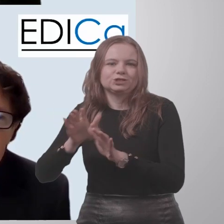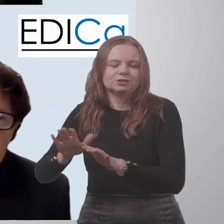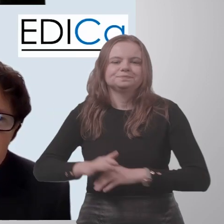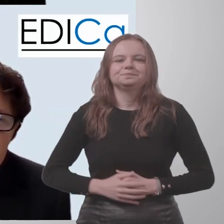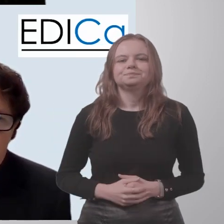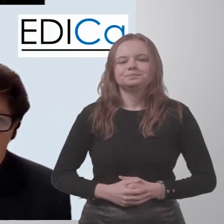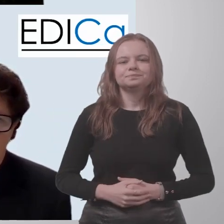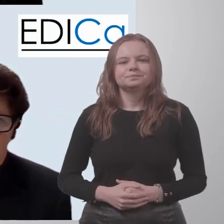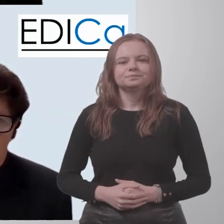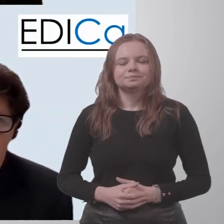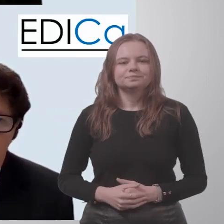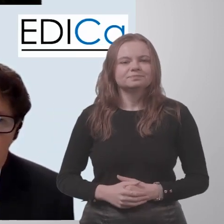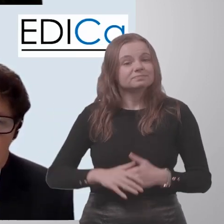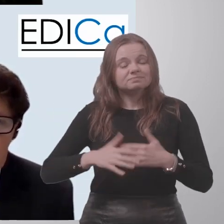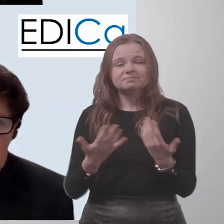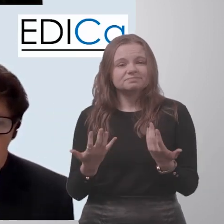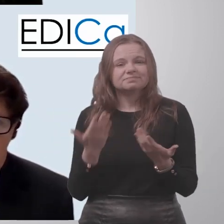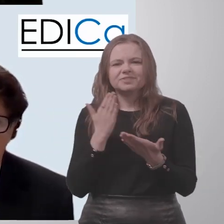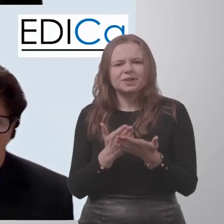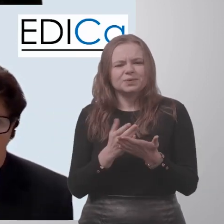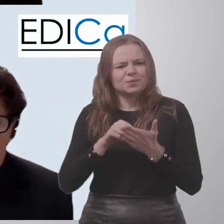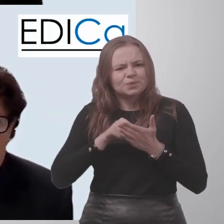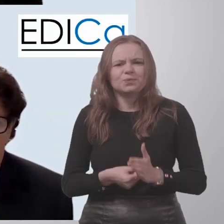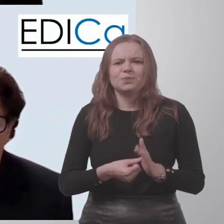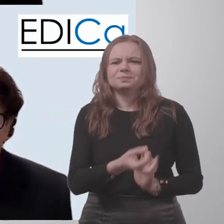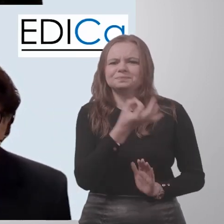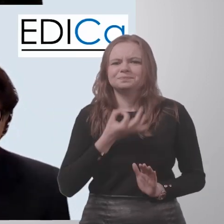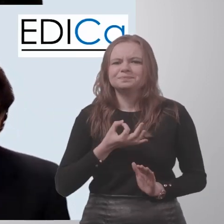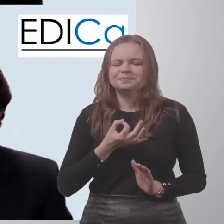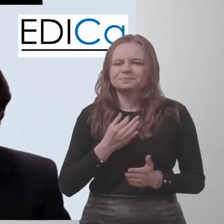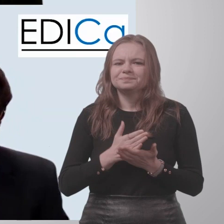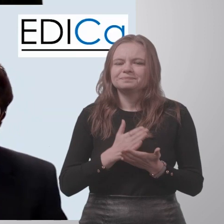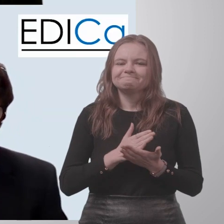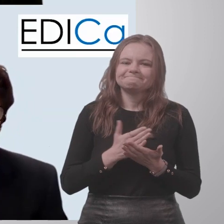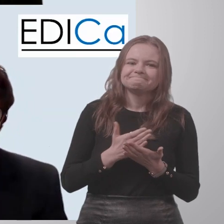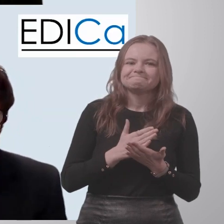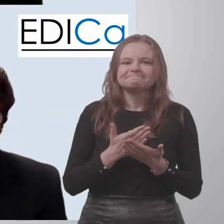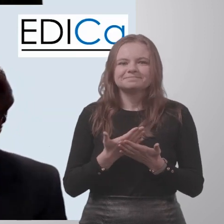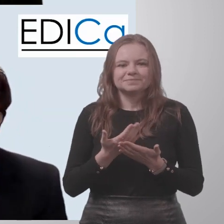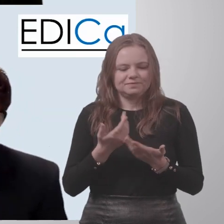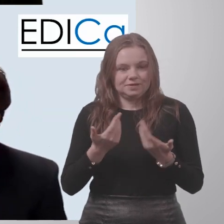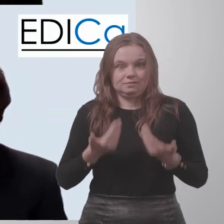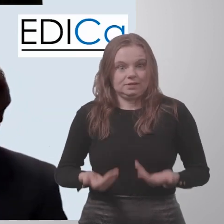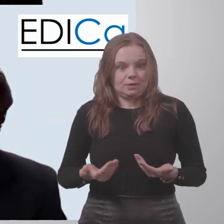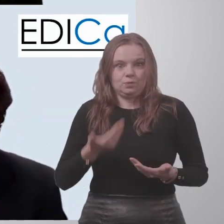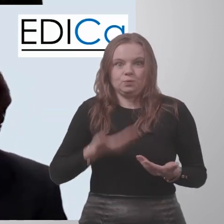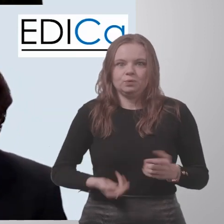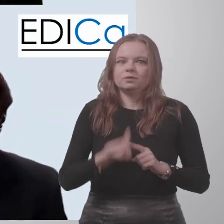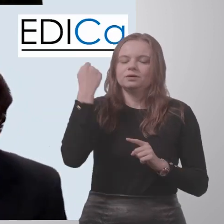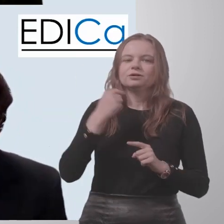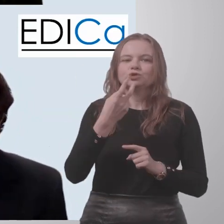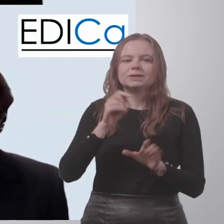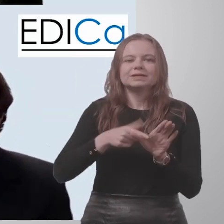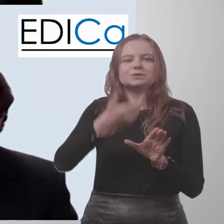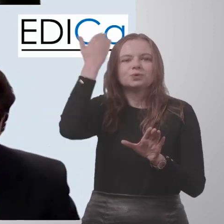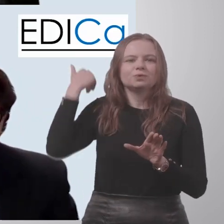So I don't know, it's a tough one, this, because to be honest, if I was who I am now 20 odd years ago, whenever